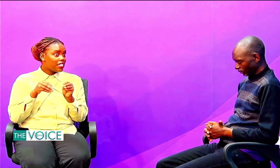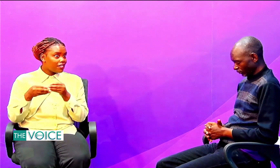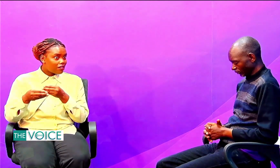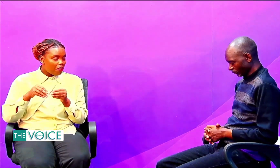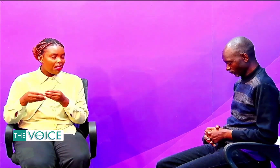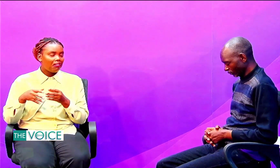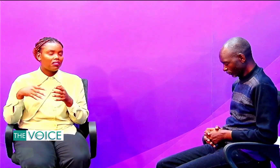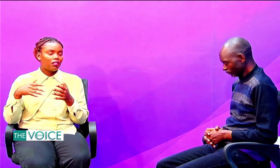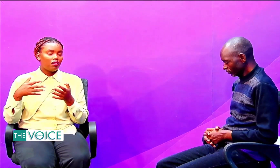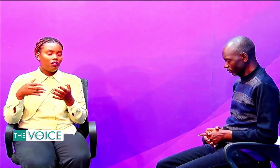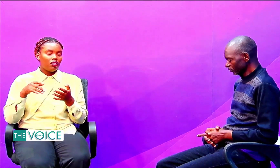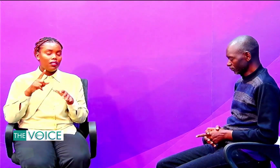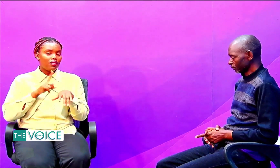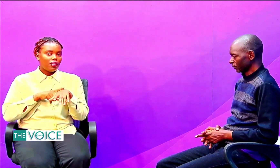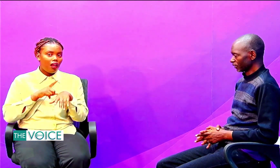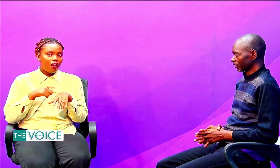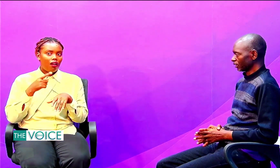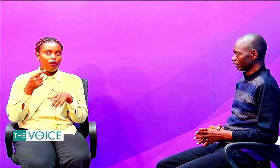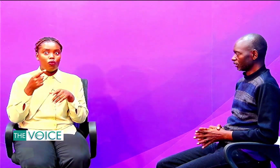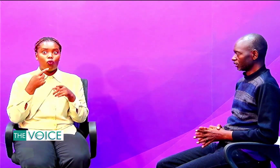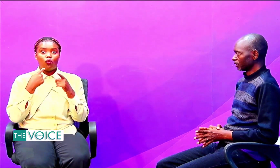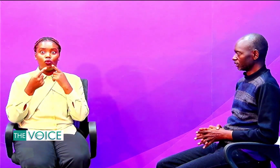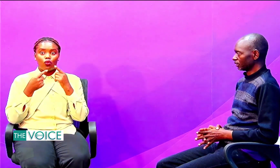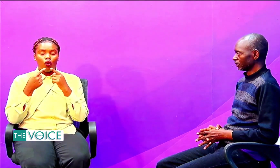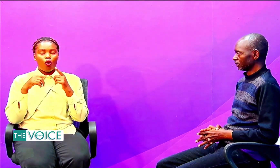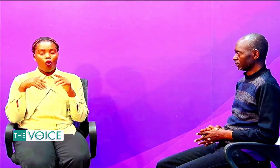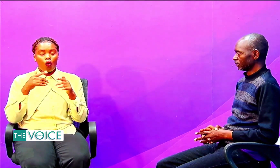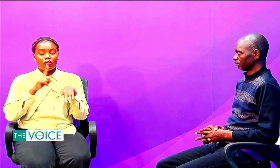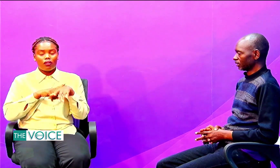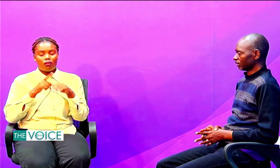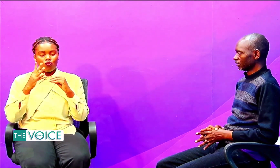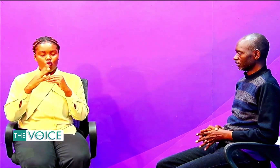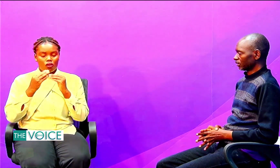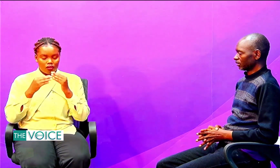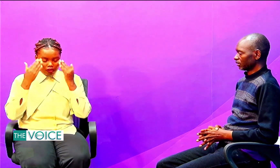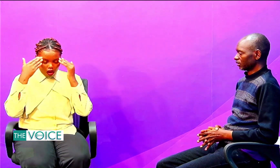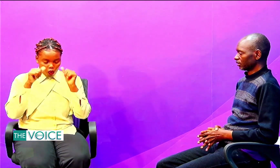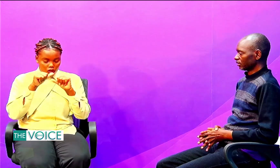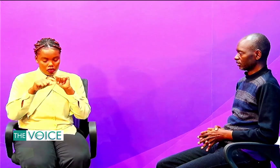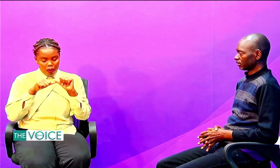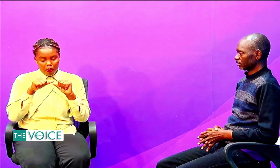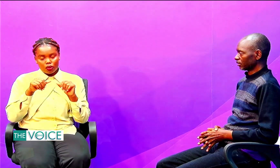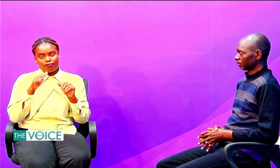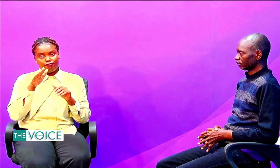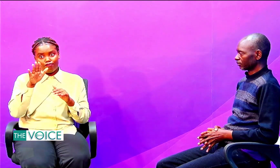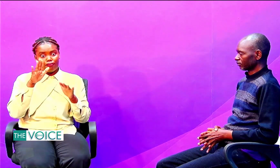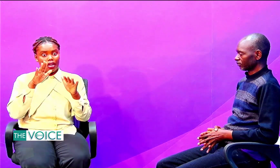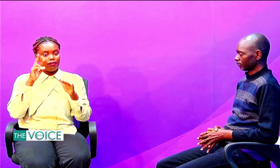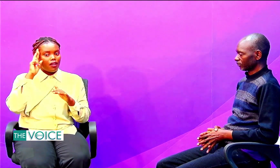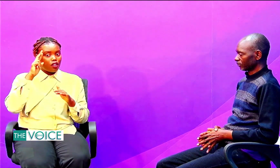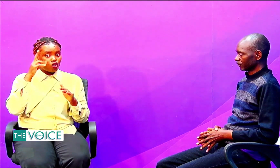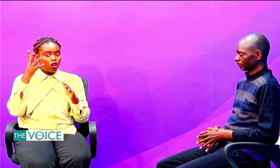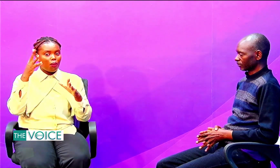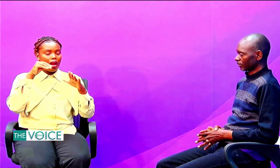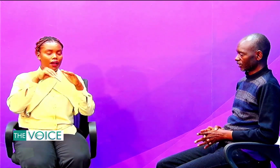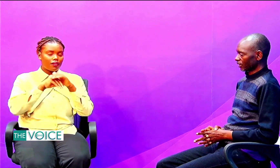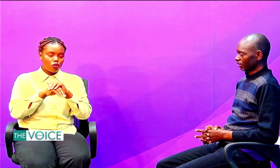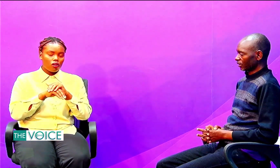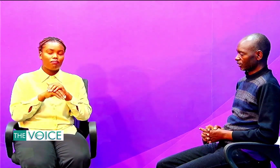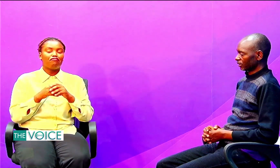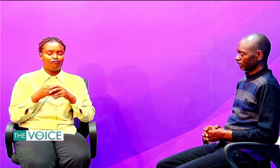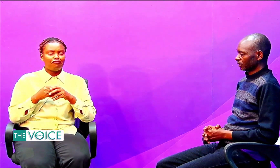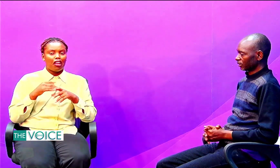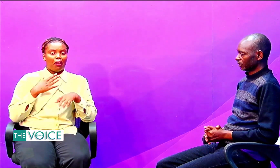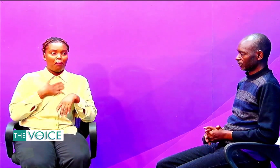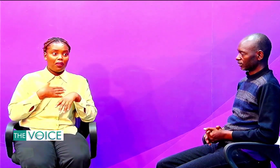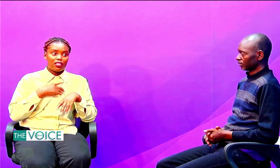and community needs with persons with disability. Sometimes we talk about creating awareness and